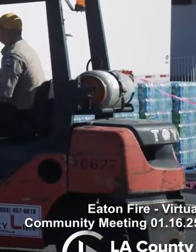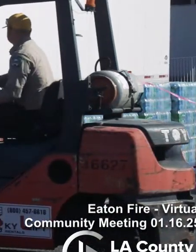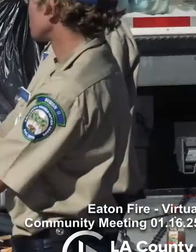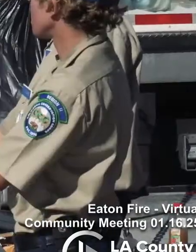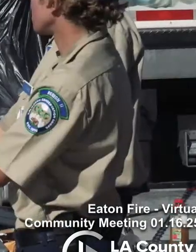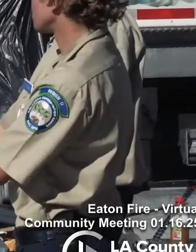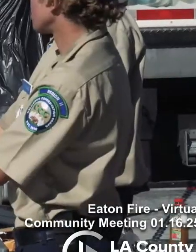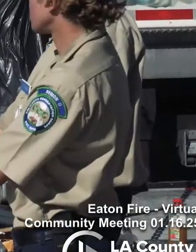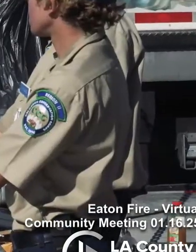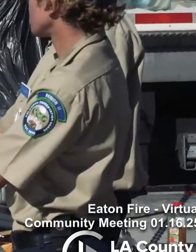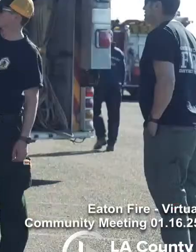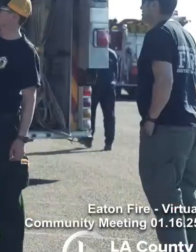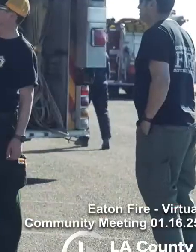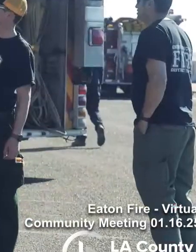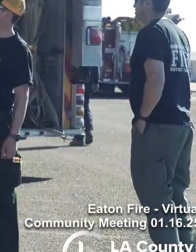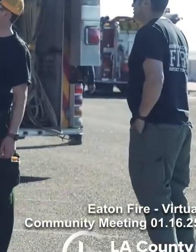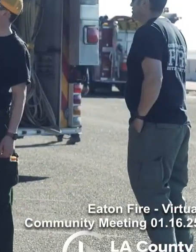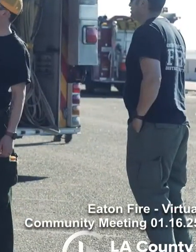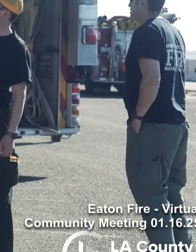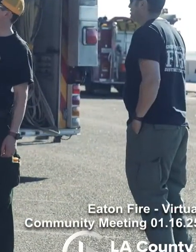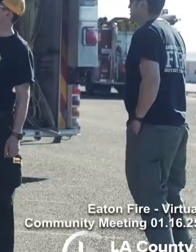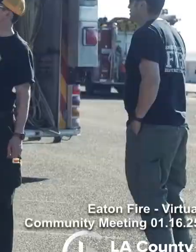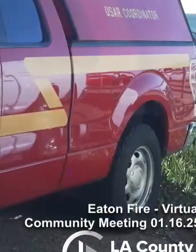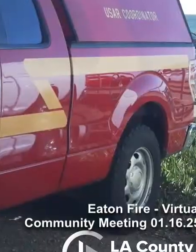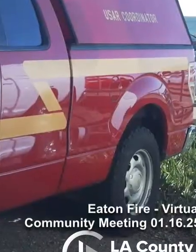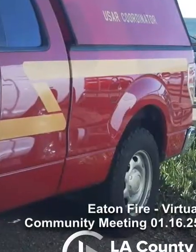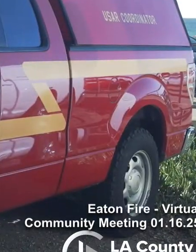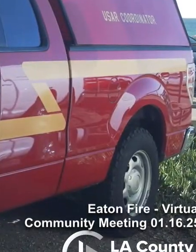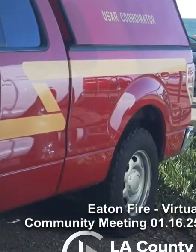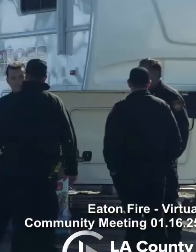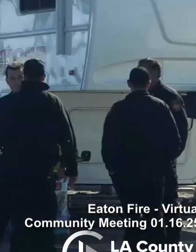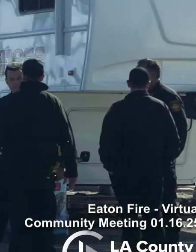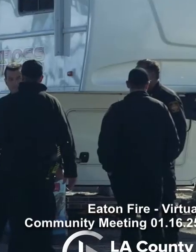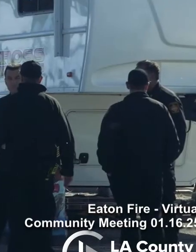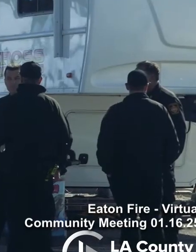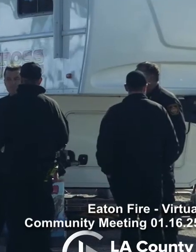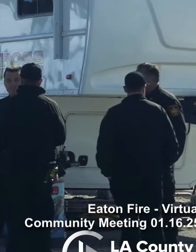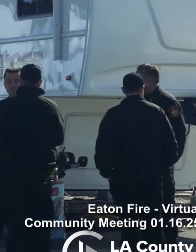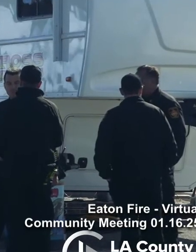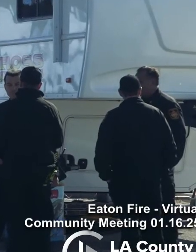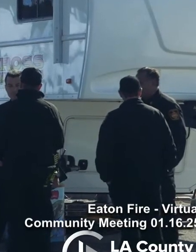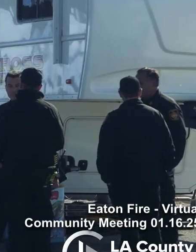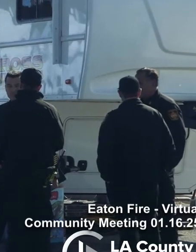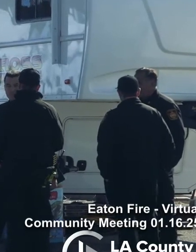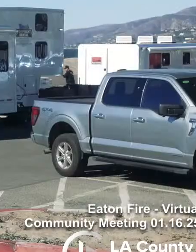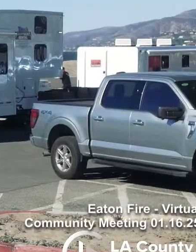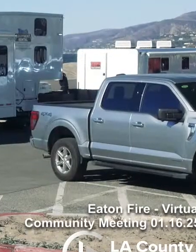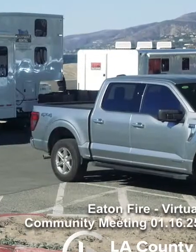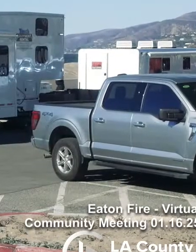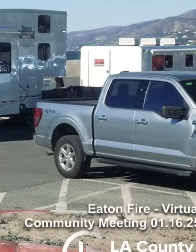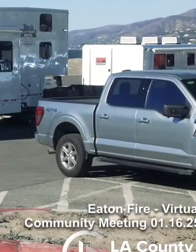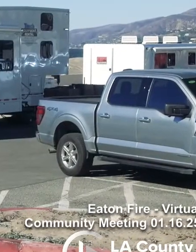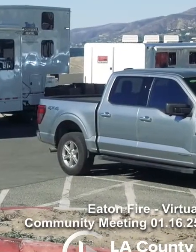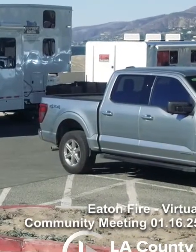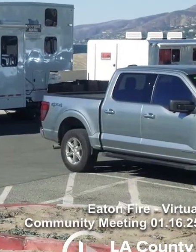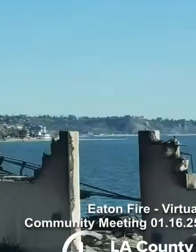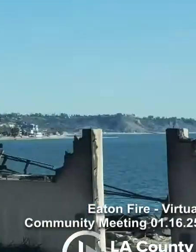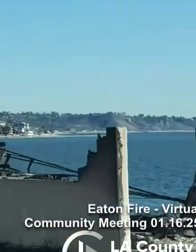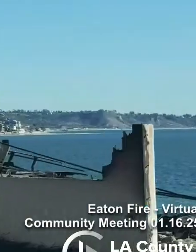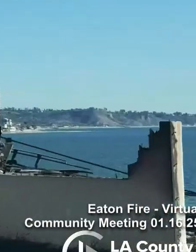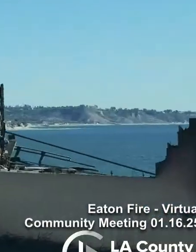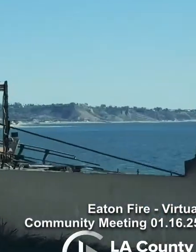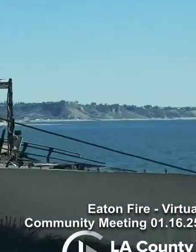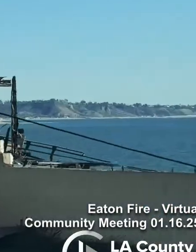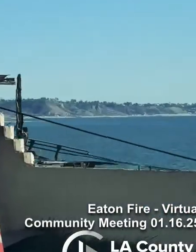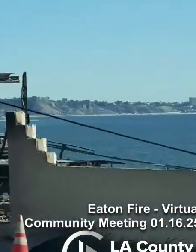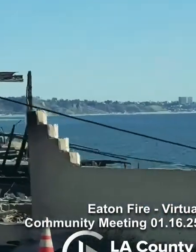city. All of Zuma Beach parking lot, for those that are familiar with Zuma Beach, is full of trailers, buildings, or temporary facilities in